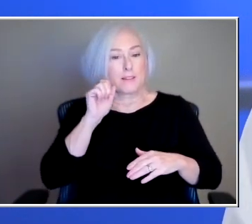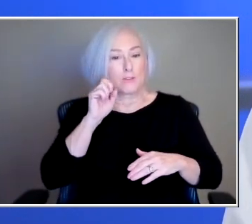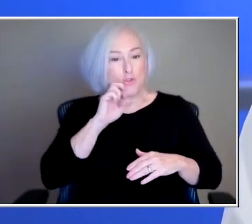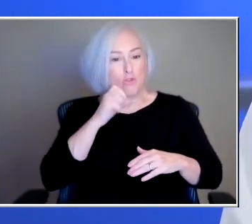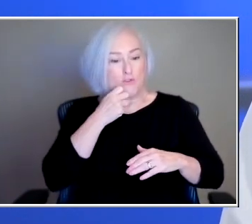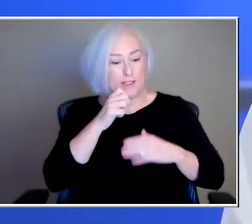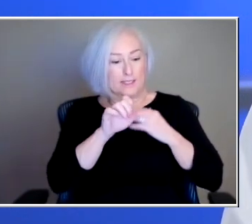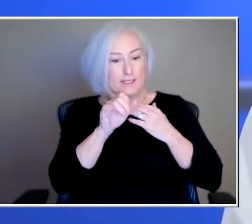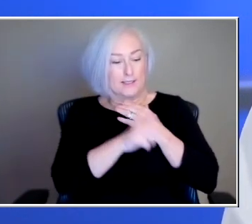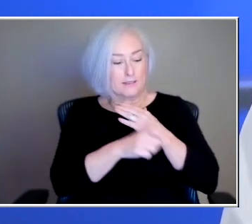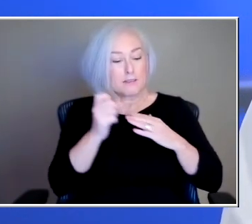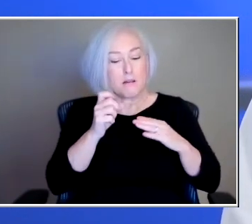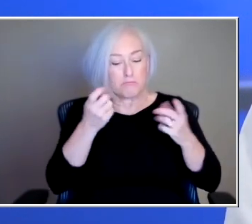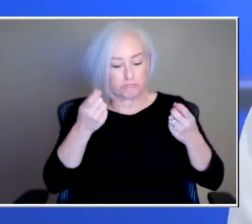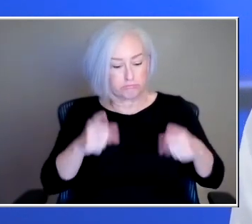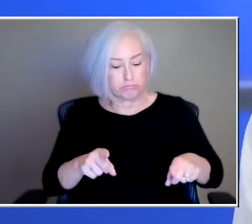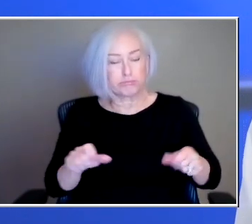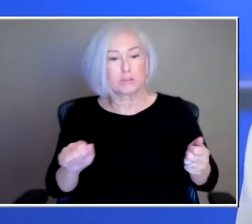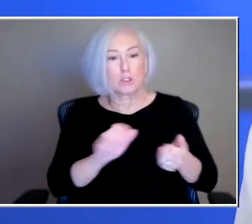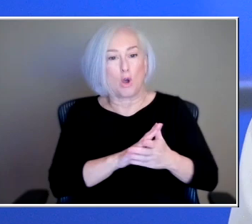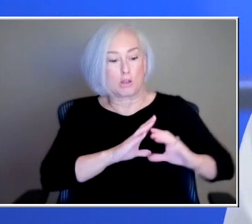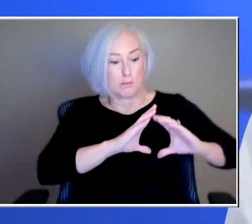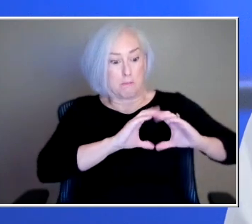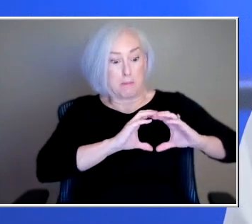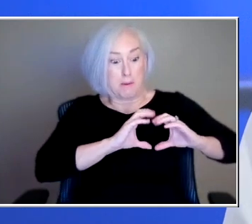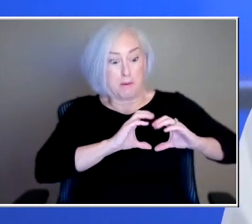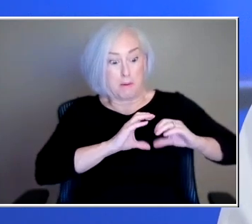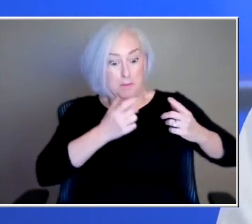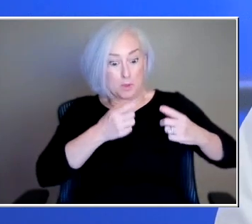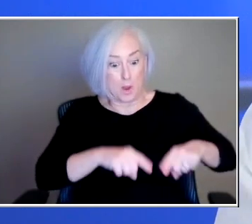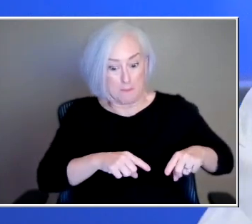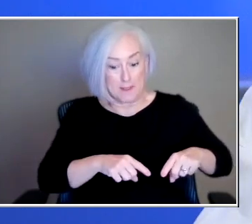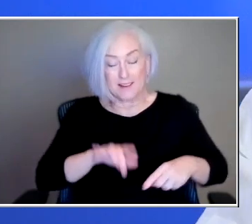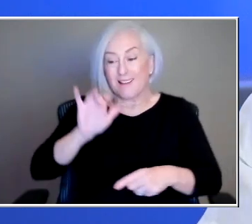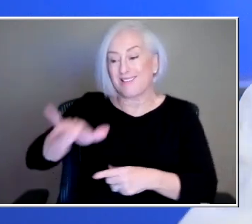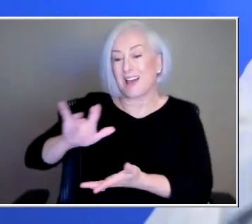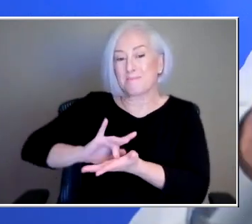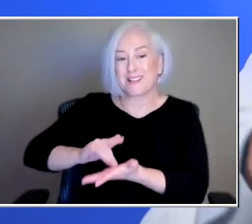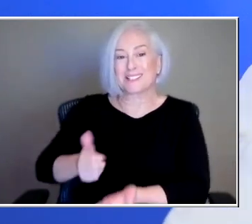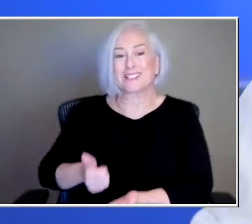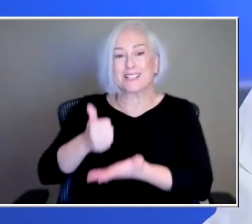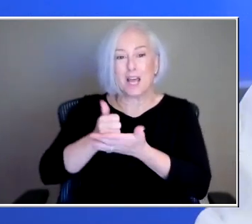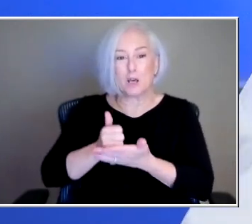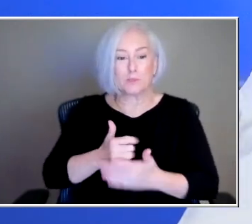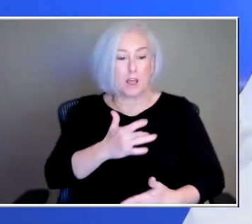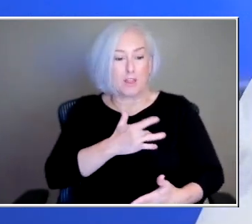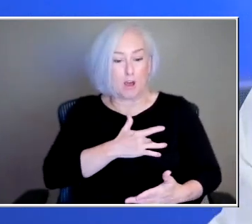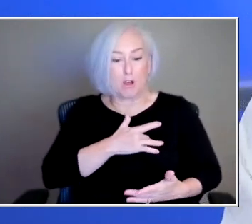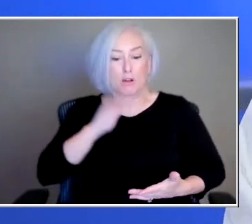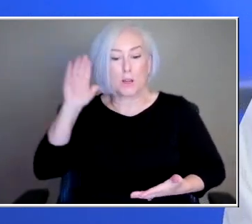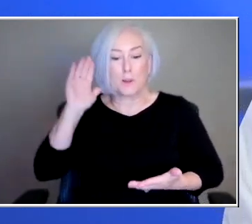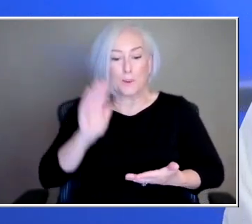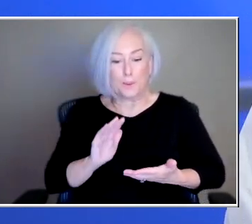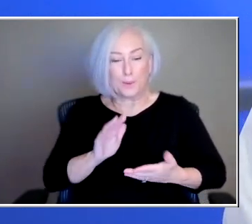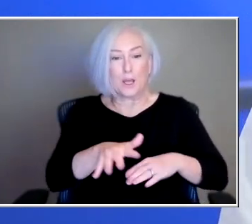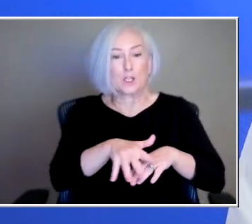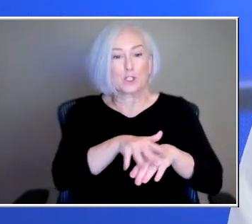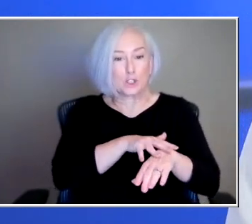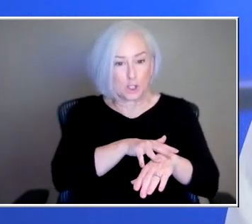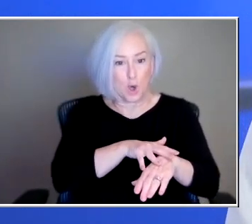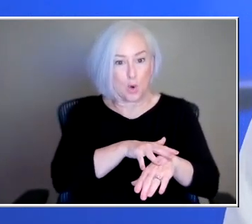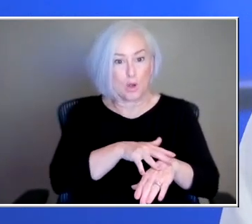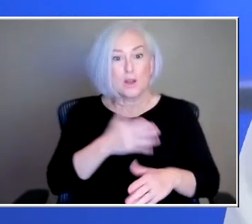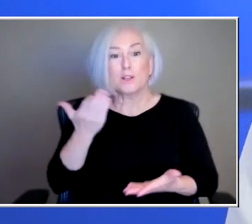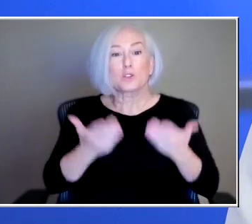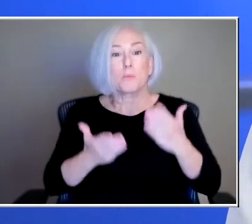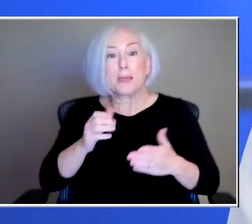so beta blockers will block that so that it slows down that heart rate. So maybe her heart rate doesn't go up to 210, but probably somewhere in the low 100s or something like